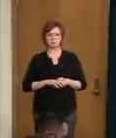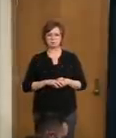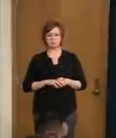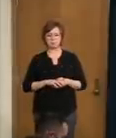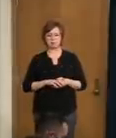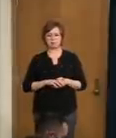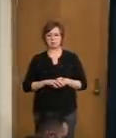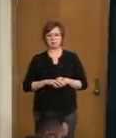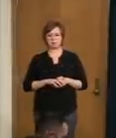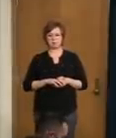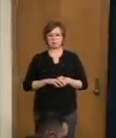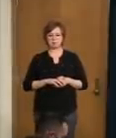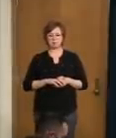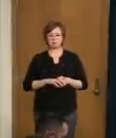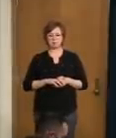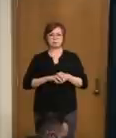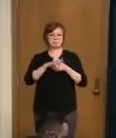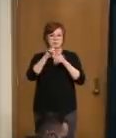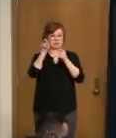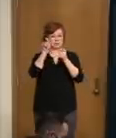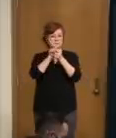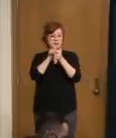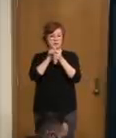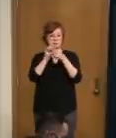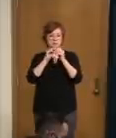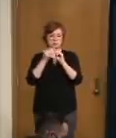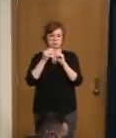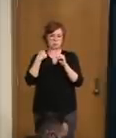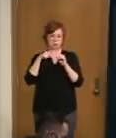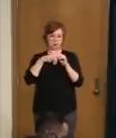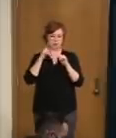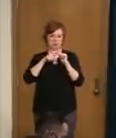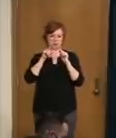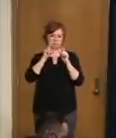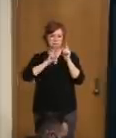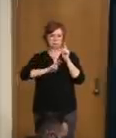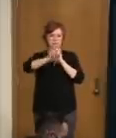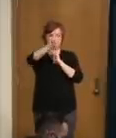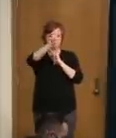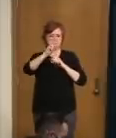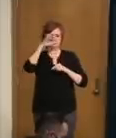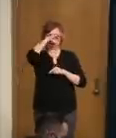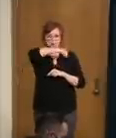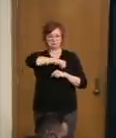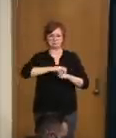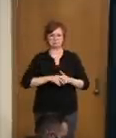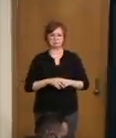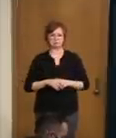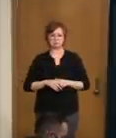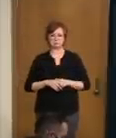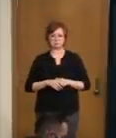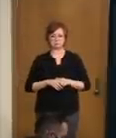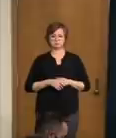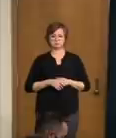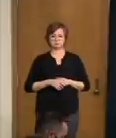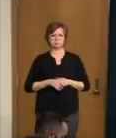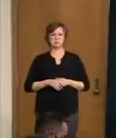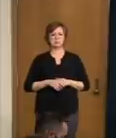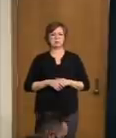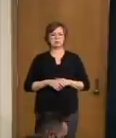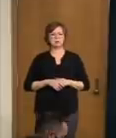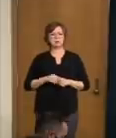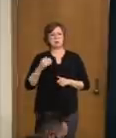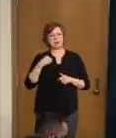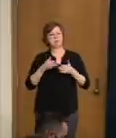but they don't necessarily represent confirmed deliveries, but it provides something that we can craft a plan and distribution around.